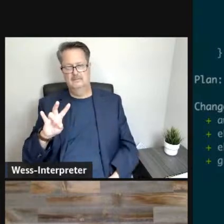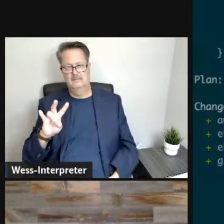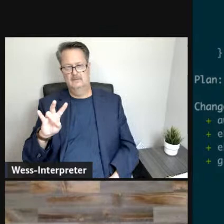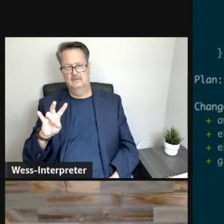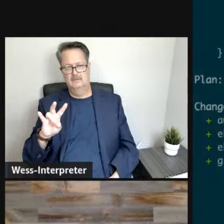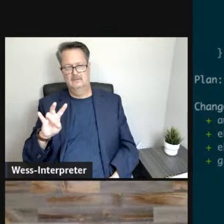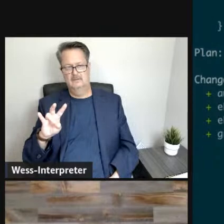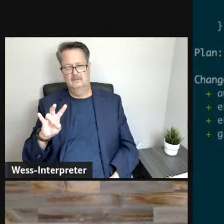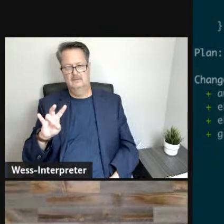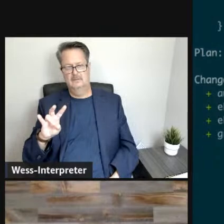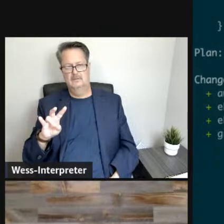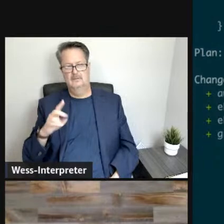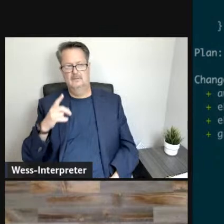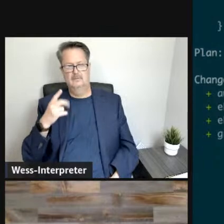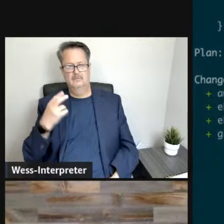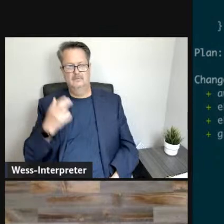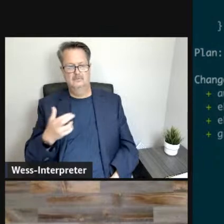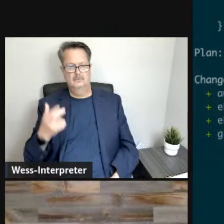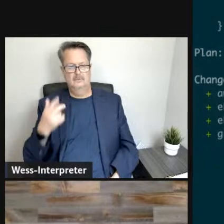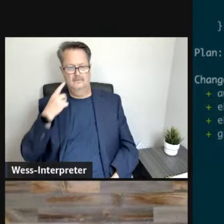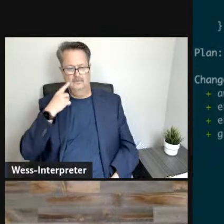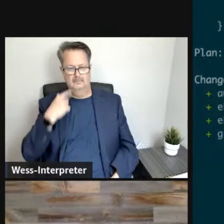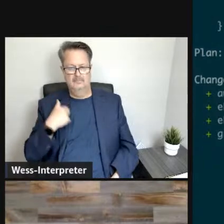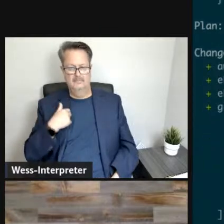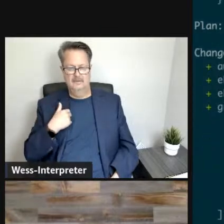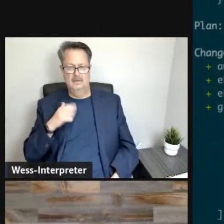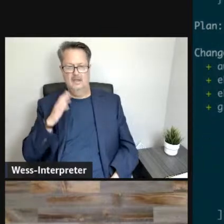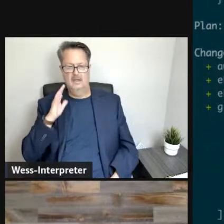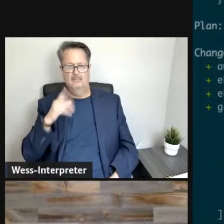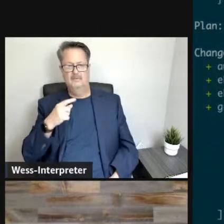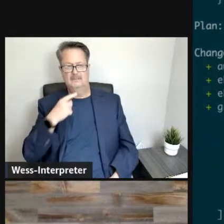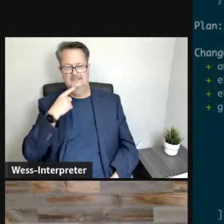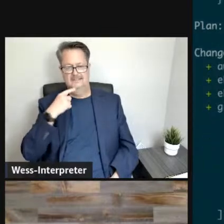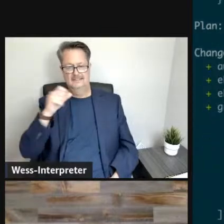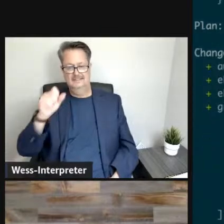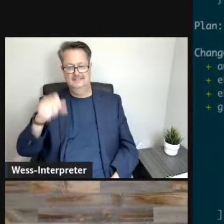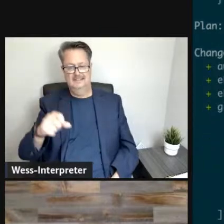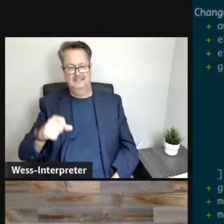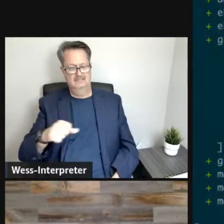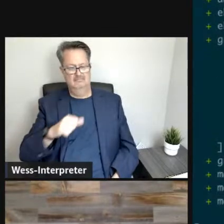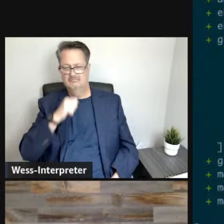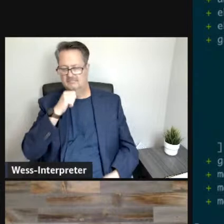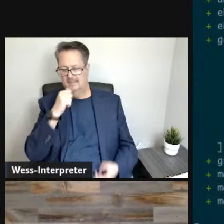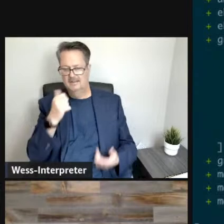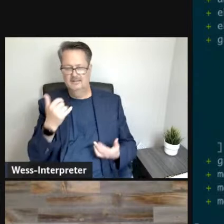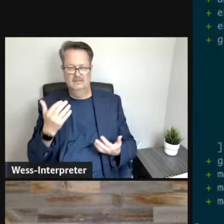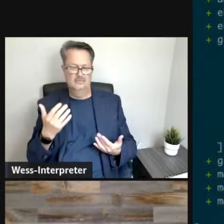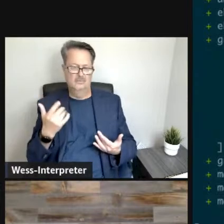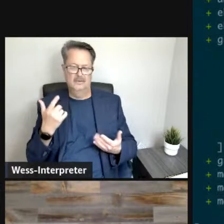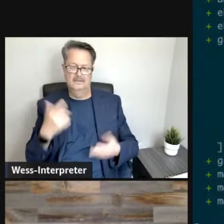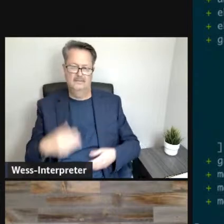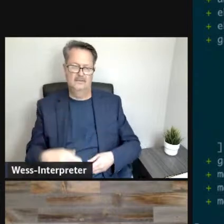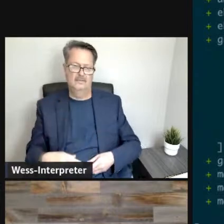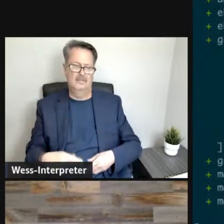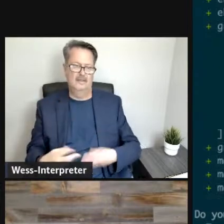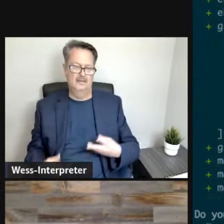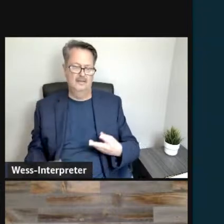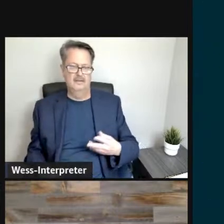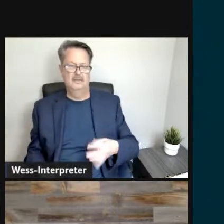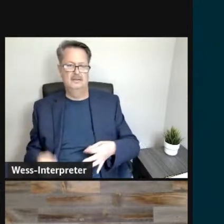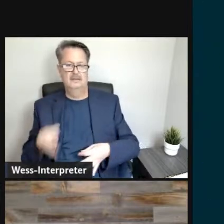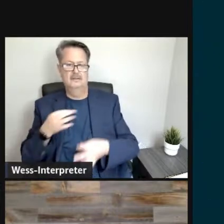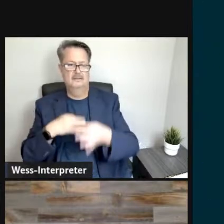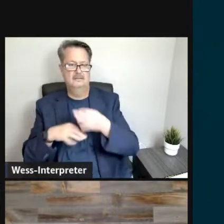resources for me. So I'm gonna say yes. We're not going to wait for all of that, but rather I